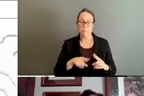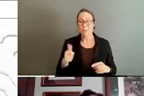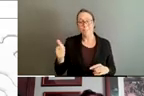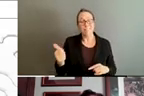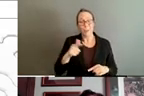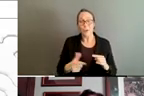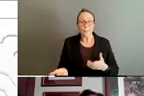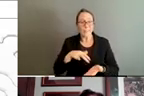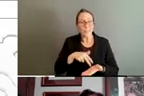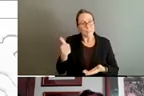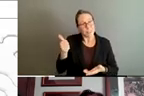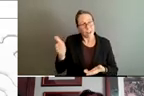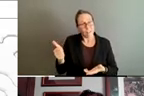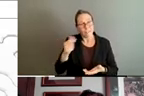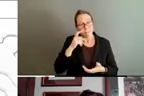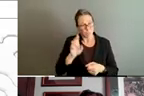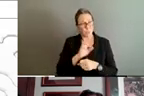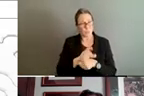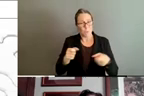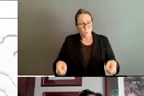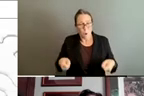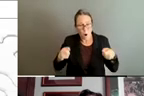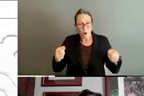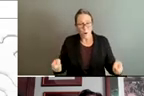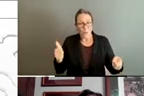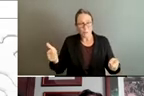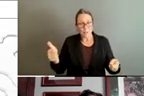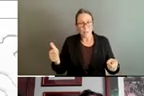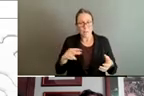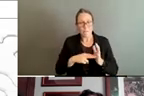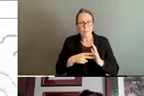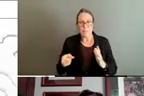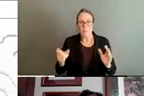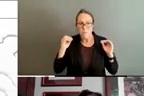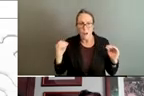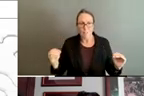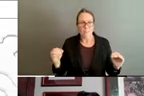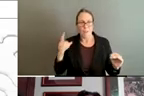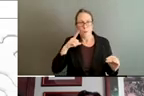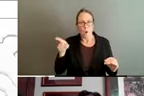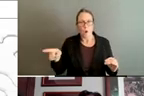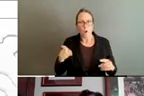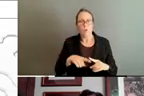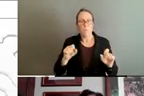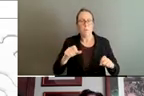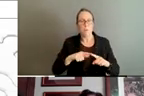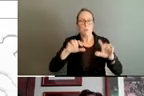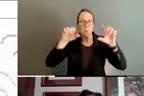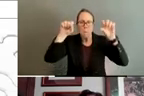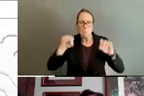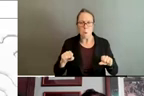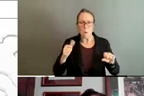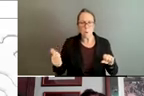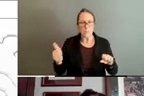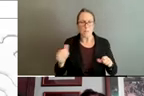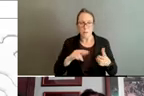And because she does use a walker to help her kind of move around, but she was like, there was nothing solid for me to be able to pull up on. So she couldn't get